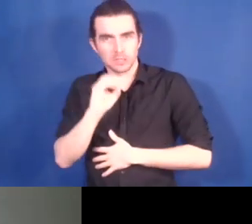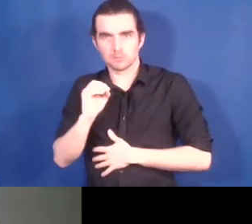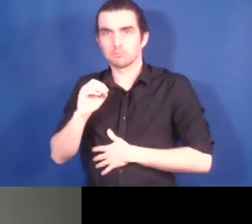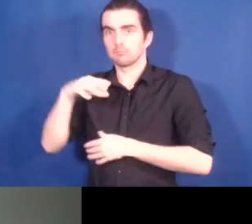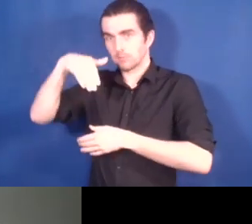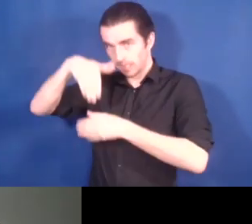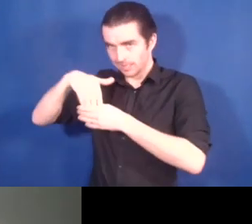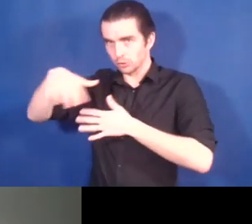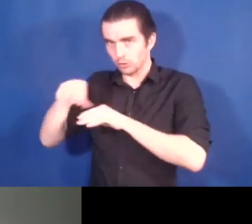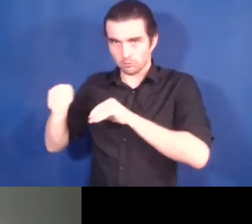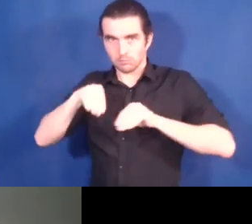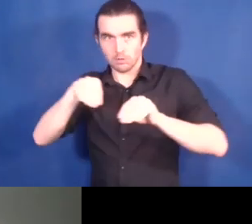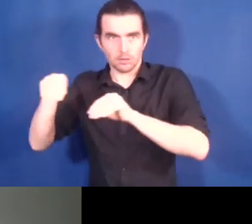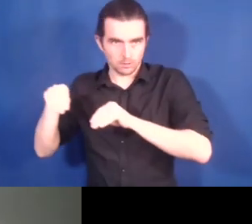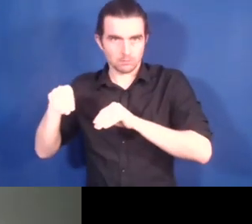even today.